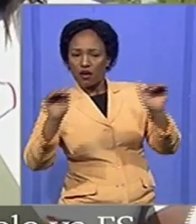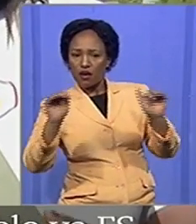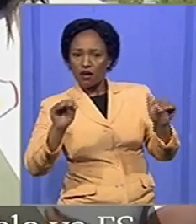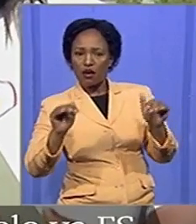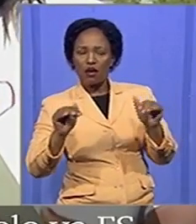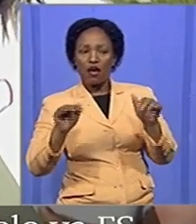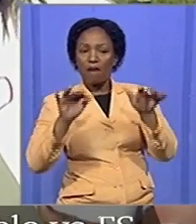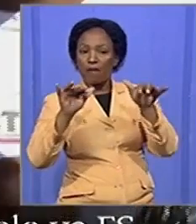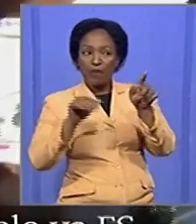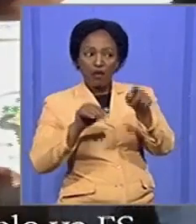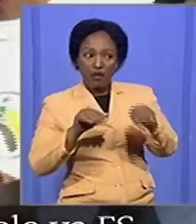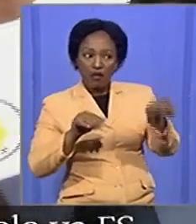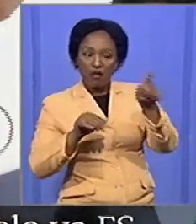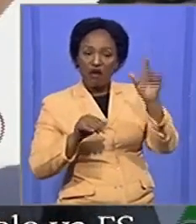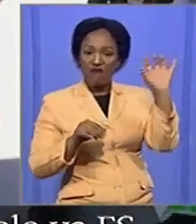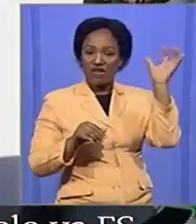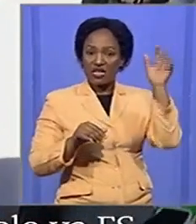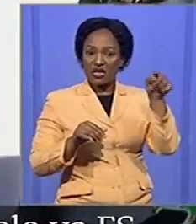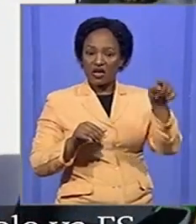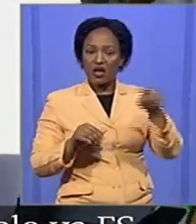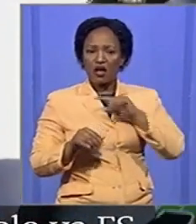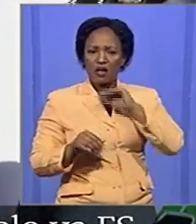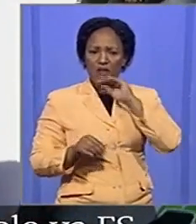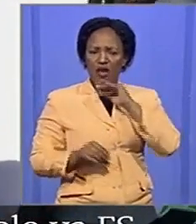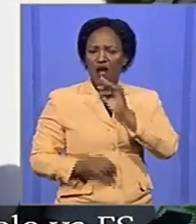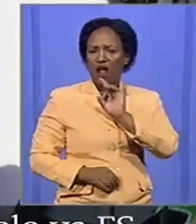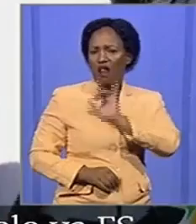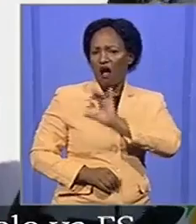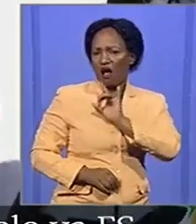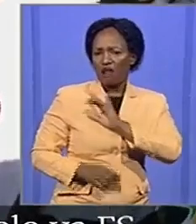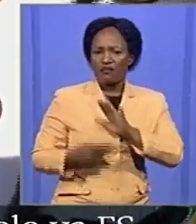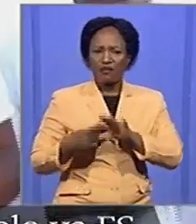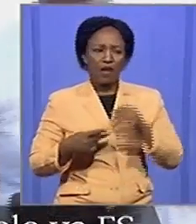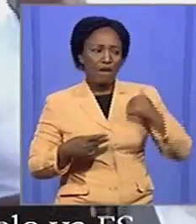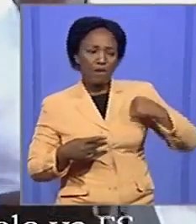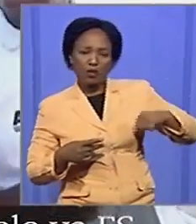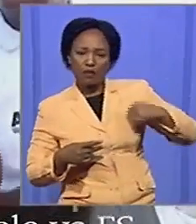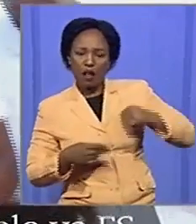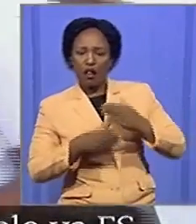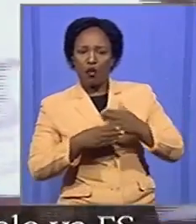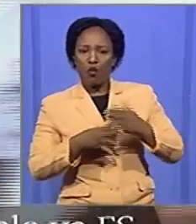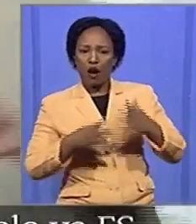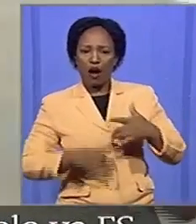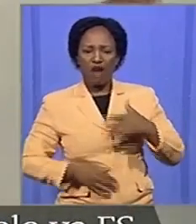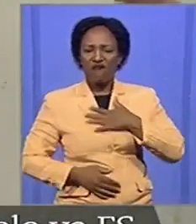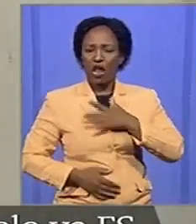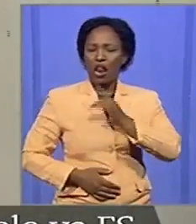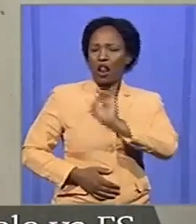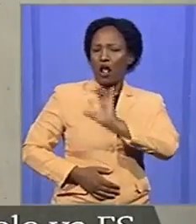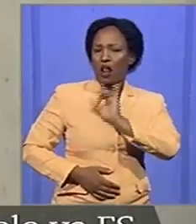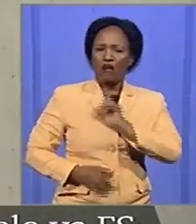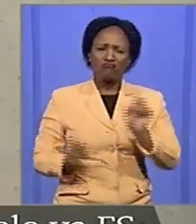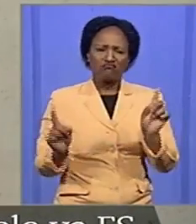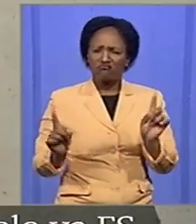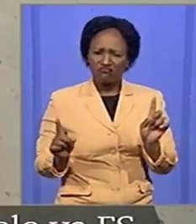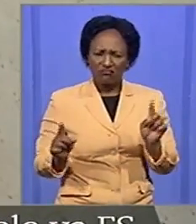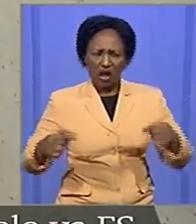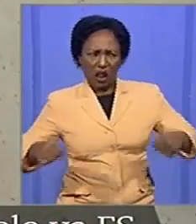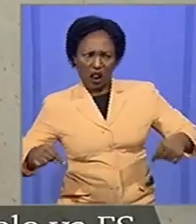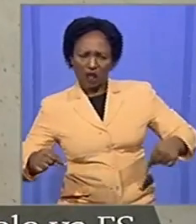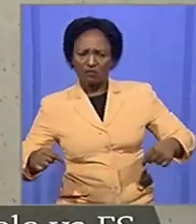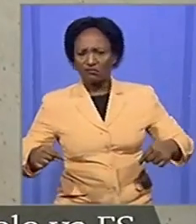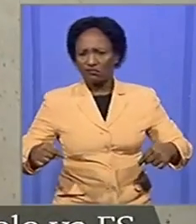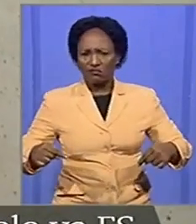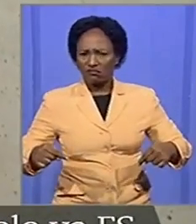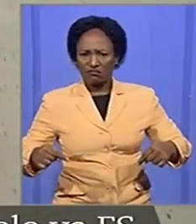are public servants. They mustn't fear. The municipal workers must not fear that they won't be there